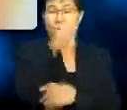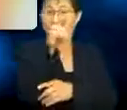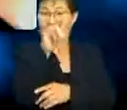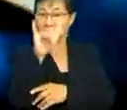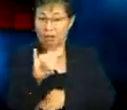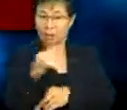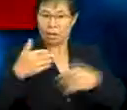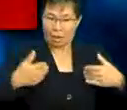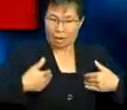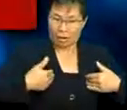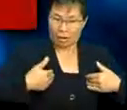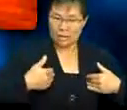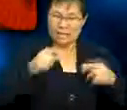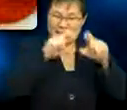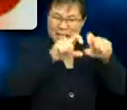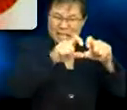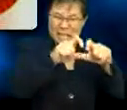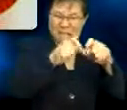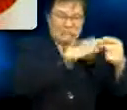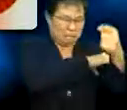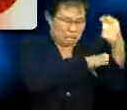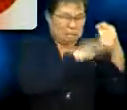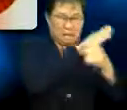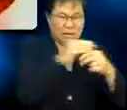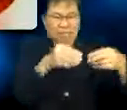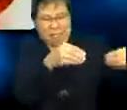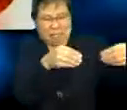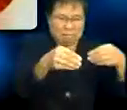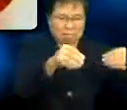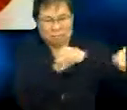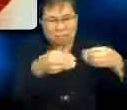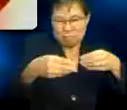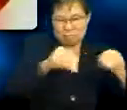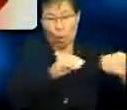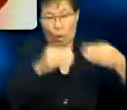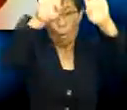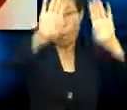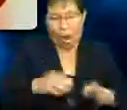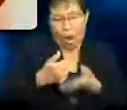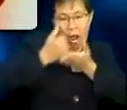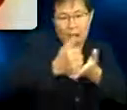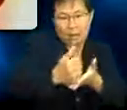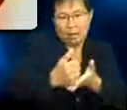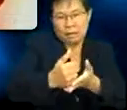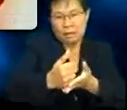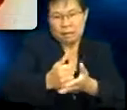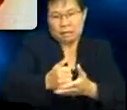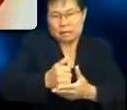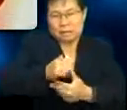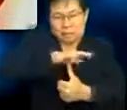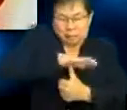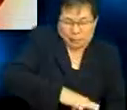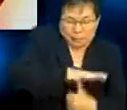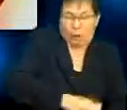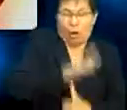not. Arteries have thick, muscular, and elastic walls. This is to help them withstand